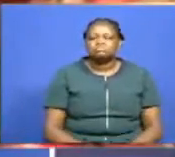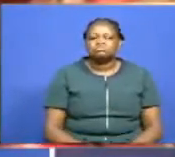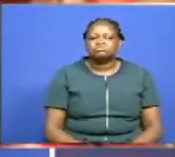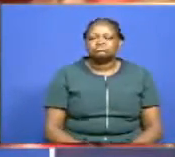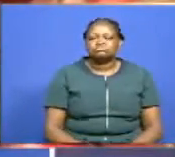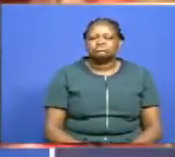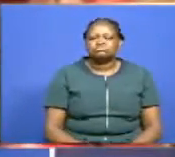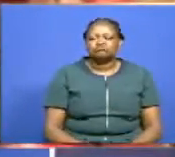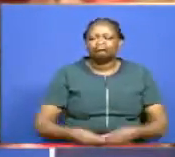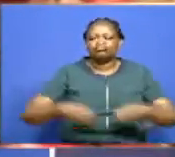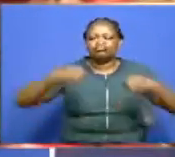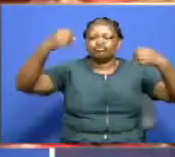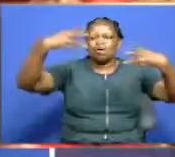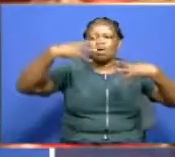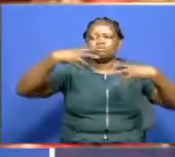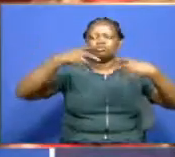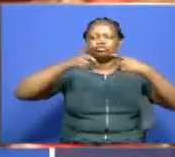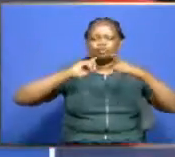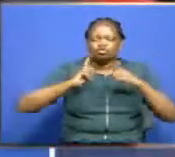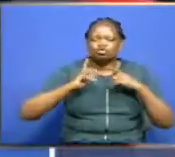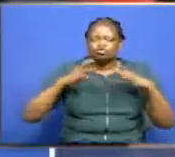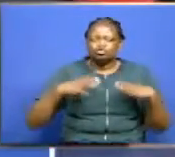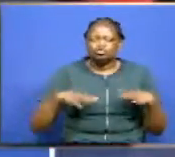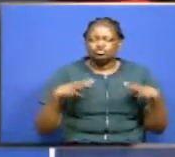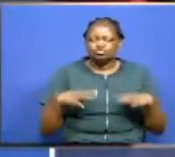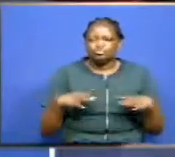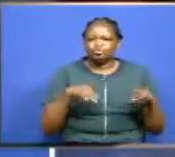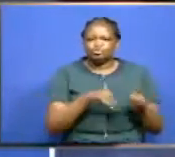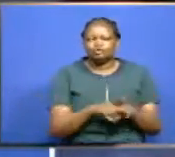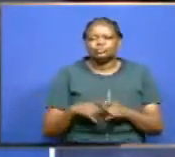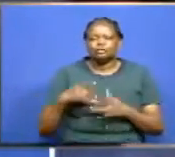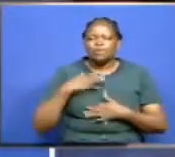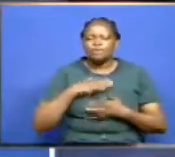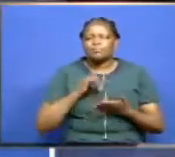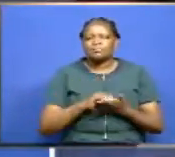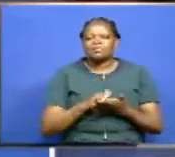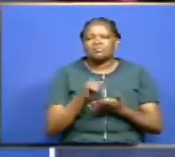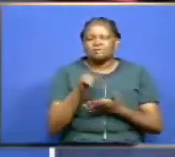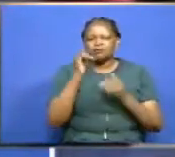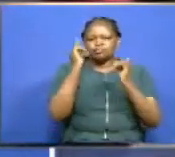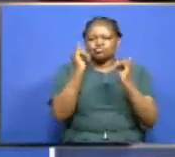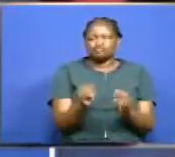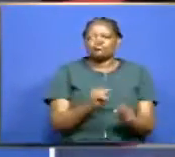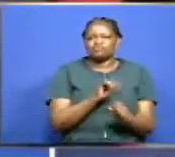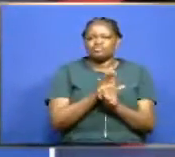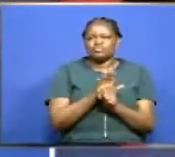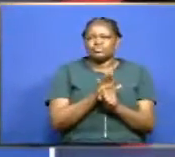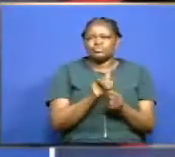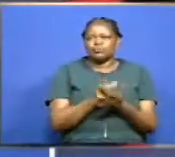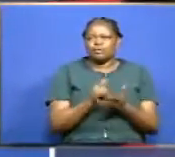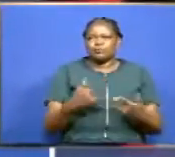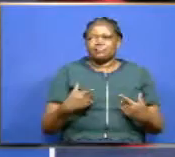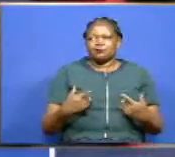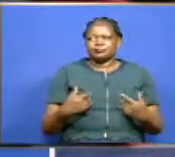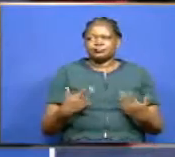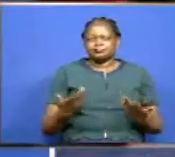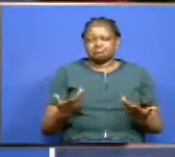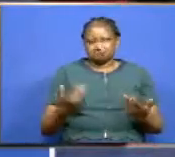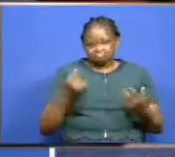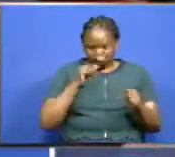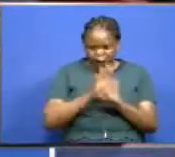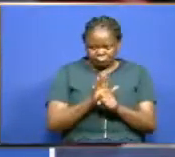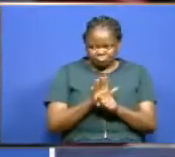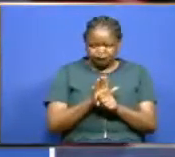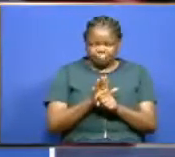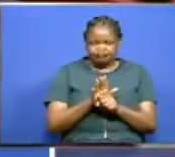come out and talk to the nation. We must also appreciate that this is a new pandemic that we are dealing with. A pandemic in